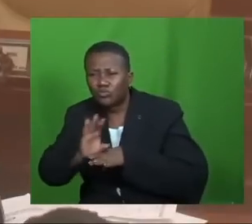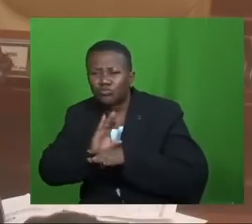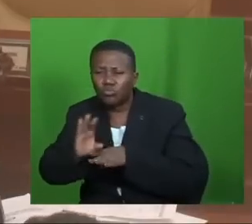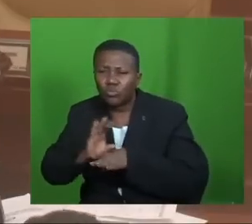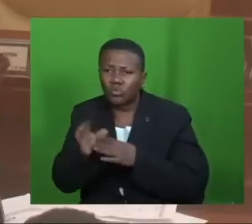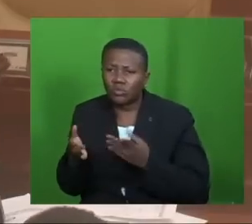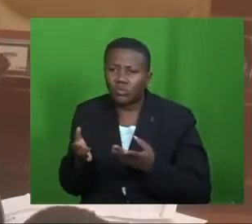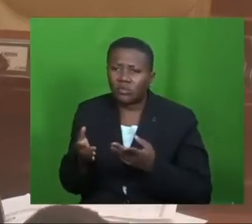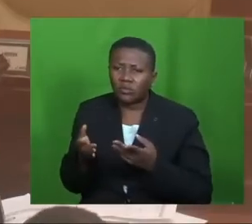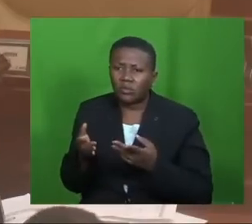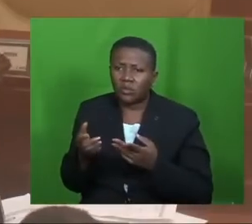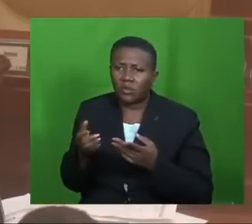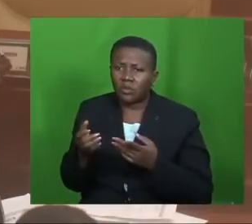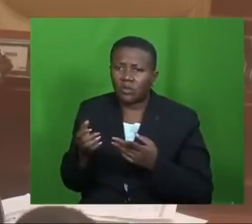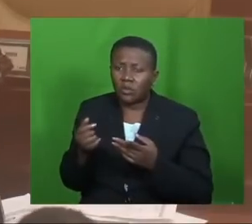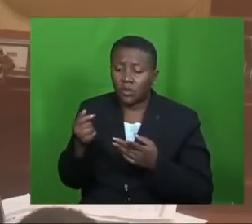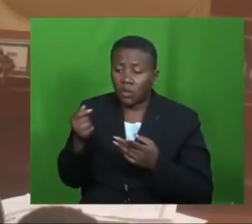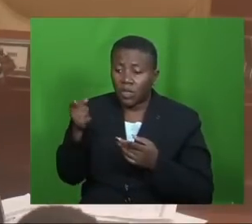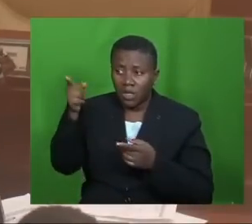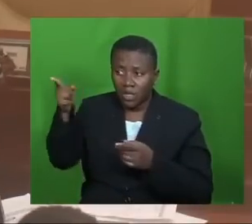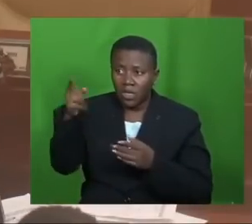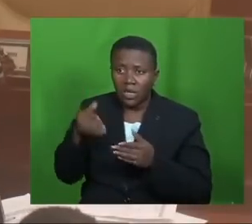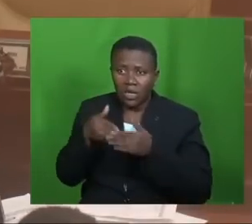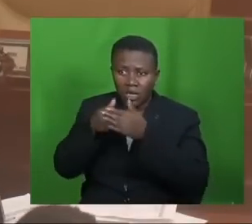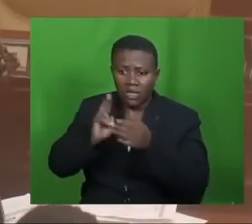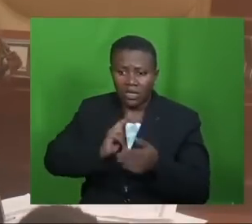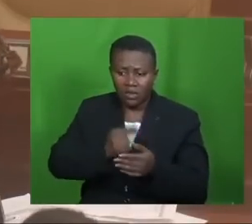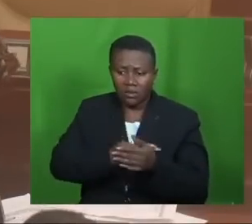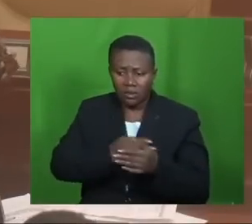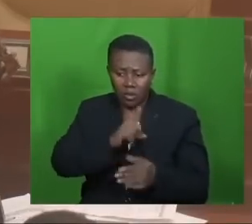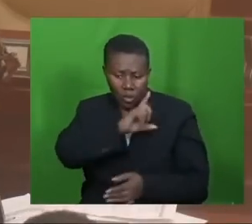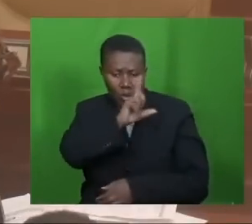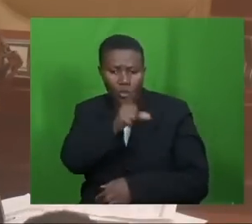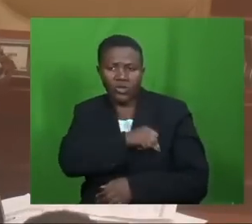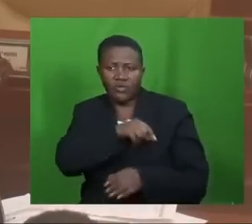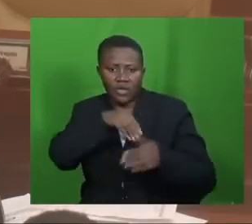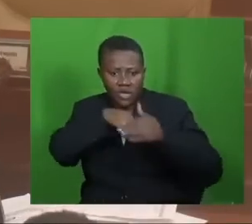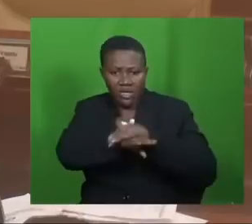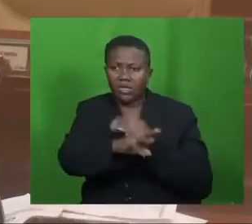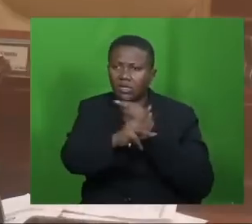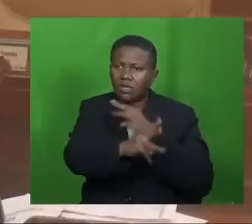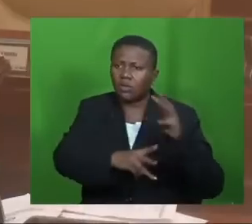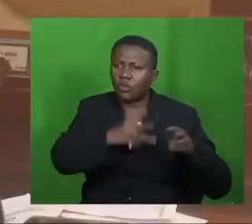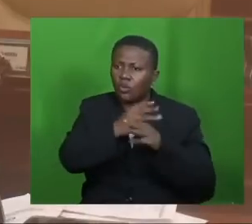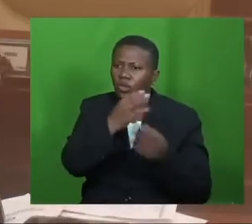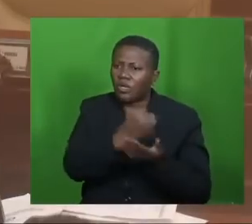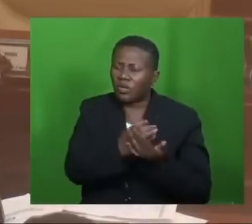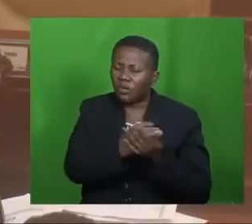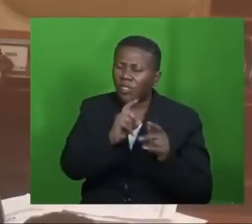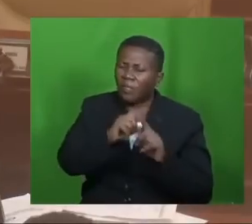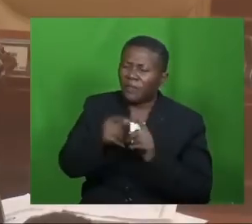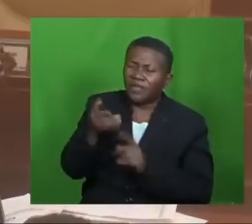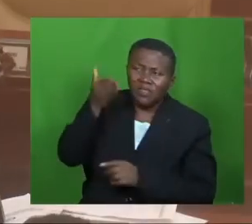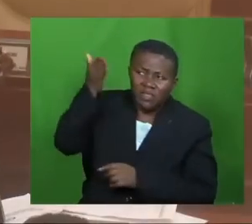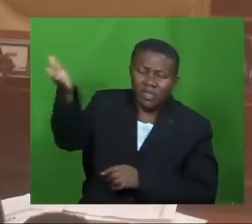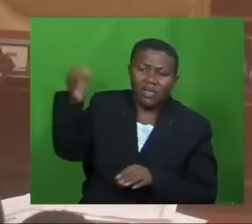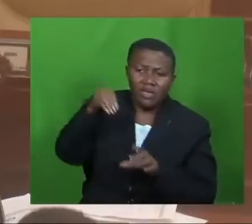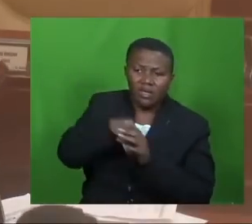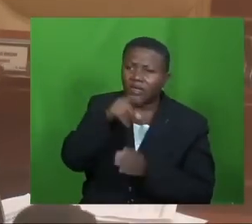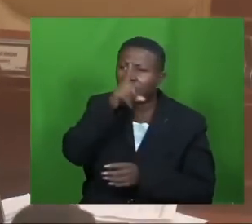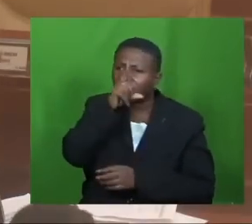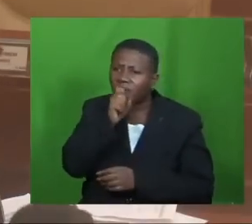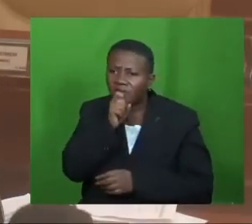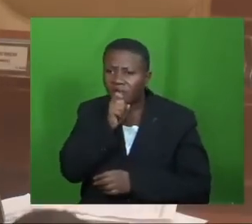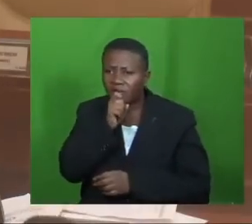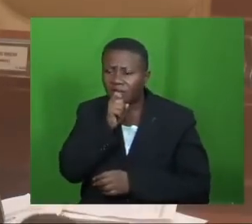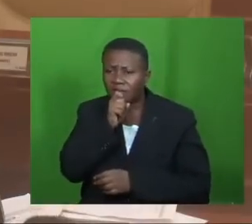Yes, he qualified us for the World Cup. But what happened there in Qatar? A lot of people spoke about